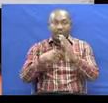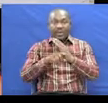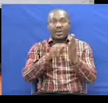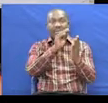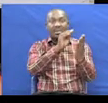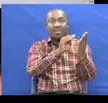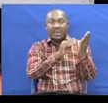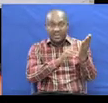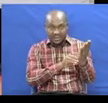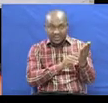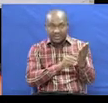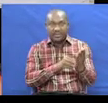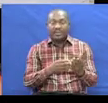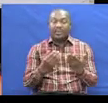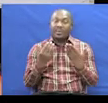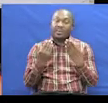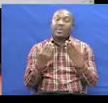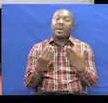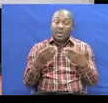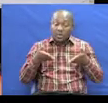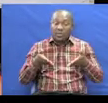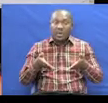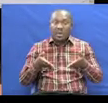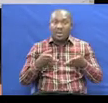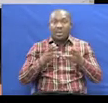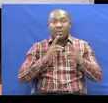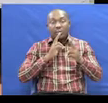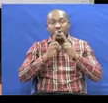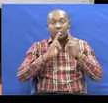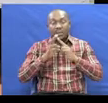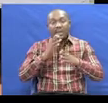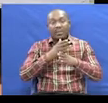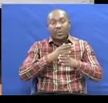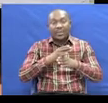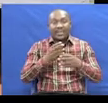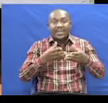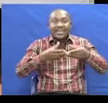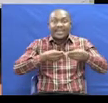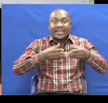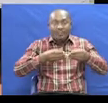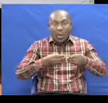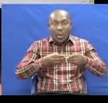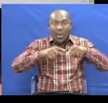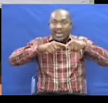mathematics, and then we are going to deal with simple linear